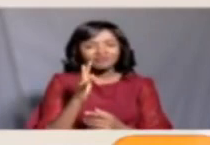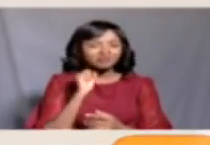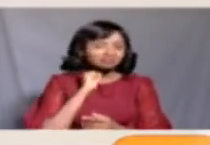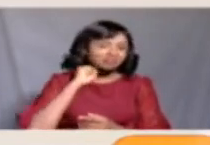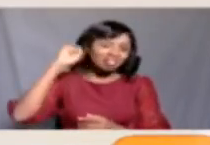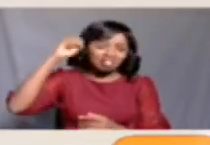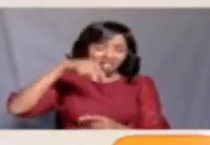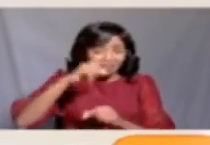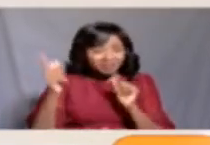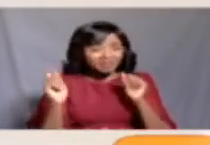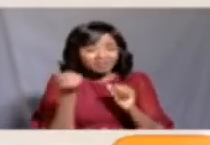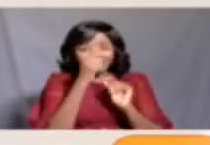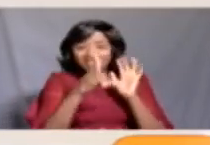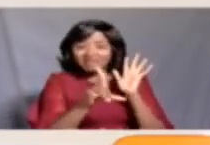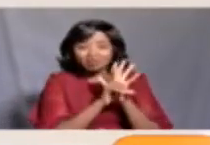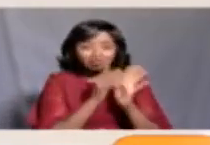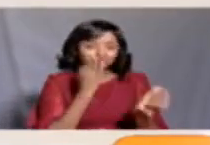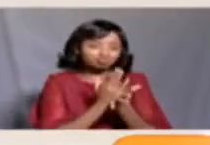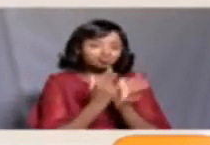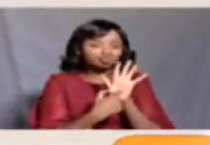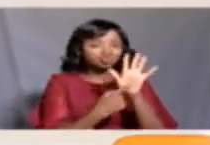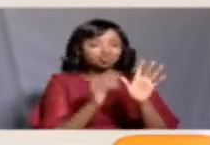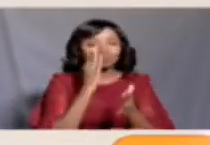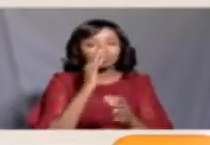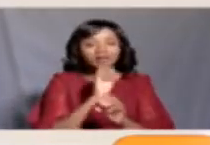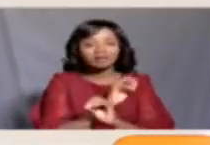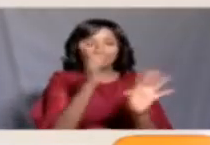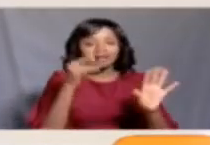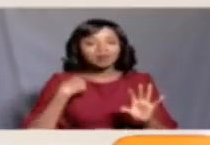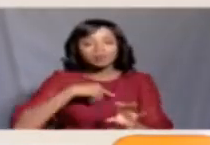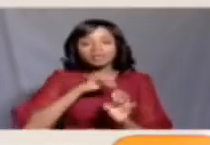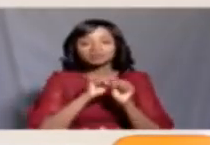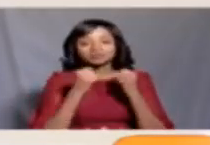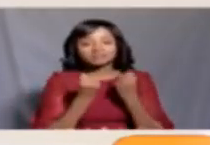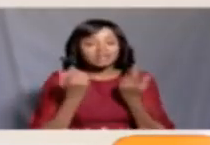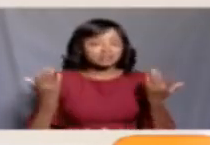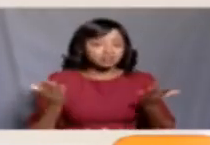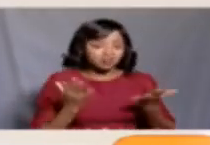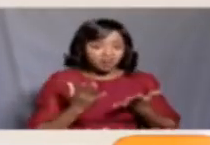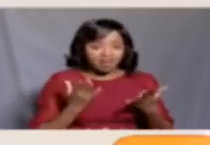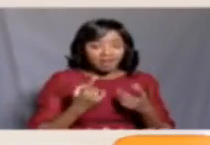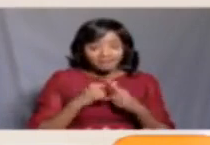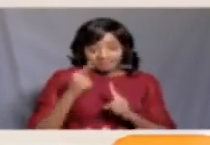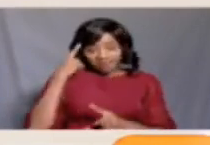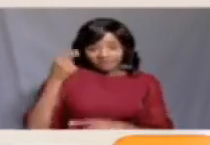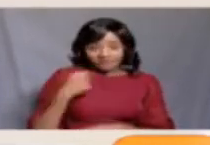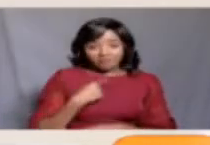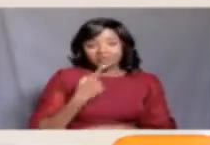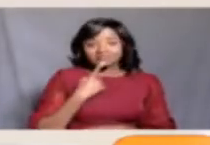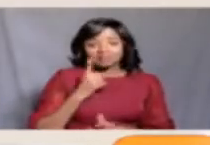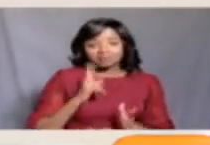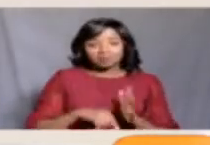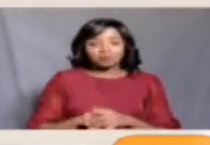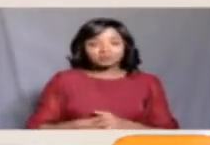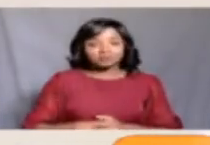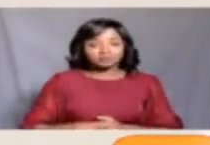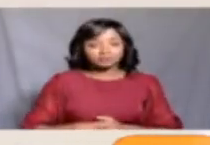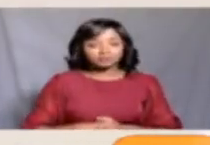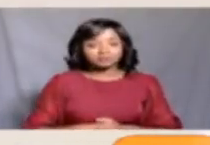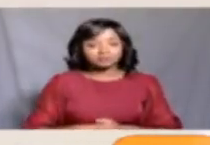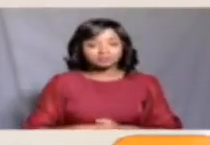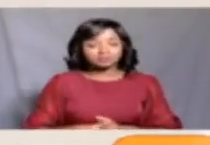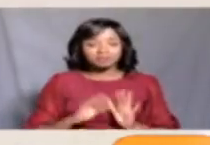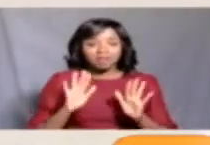saddest demonstrations of where we are as a society. As a matter of fact, for me, the saying that guides the way I think is, show me